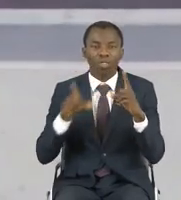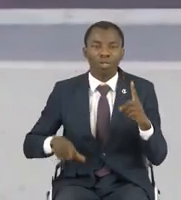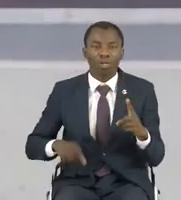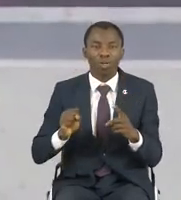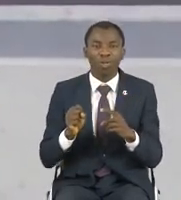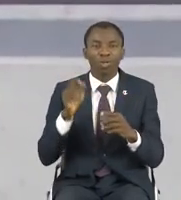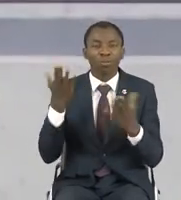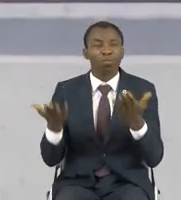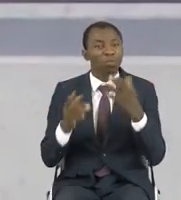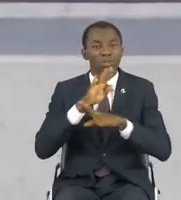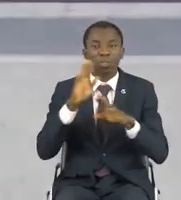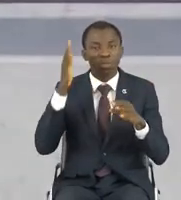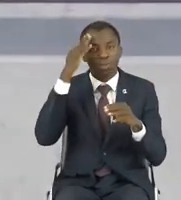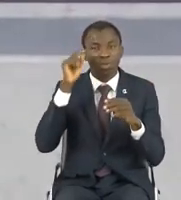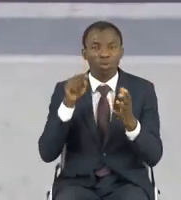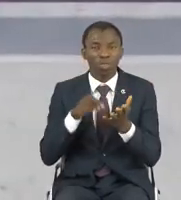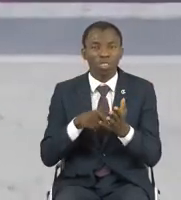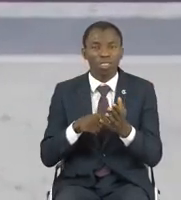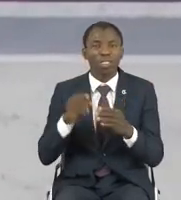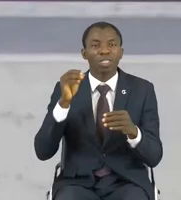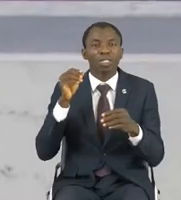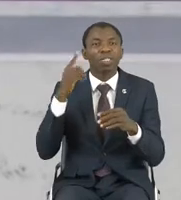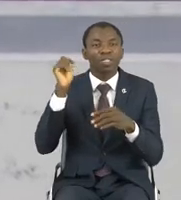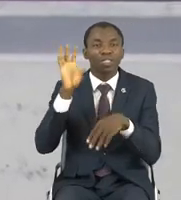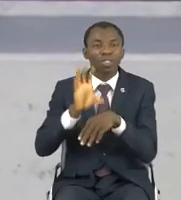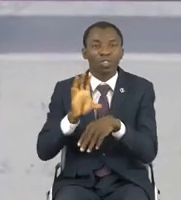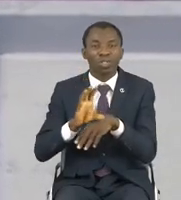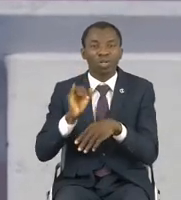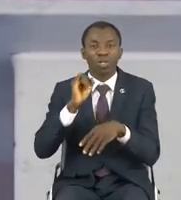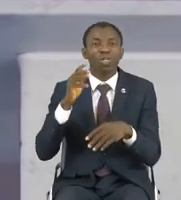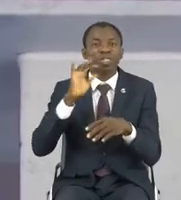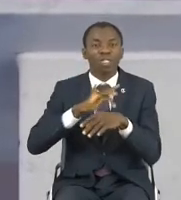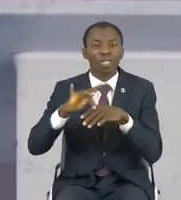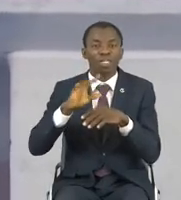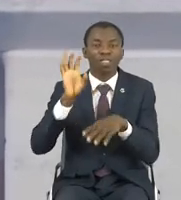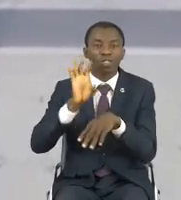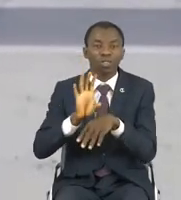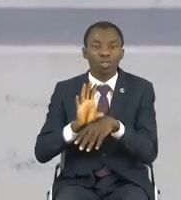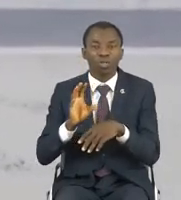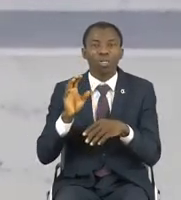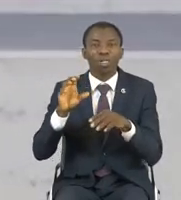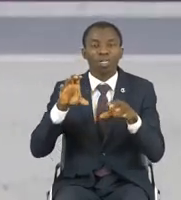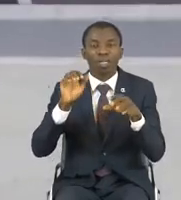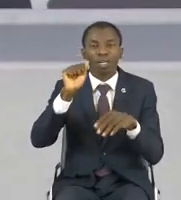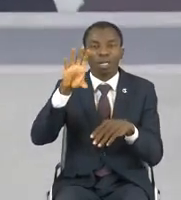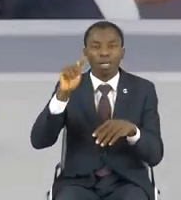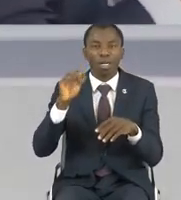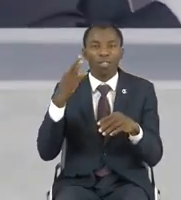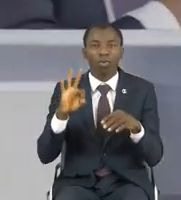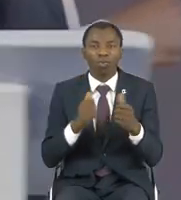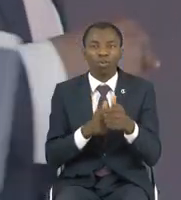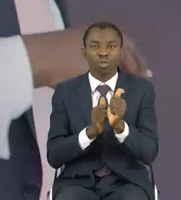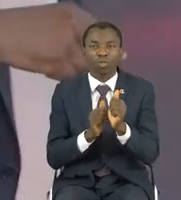never done this, so they're open. The church, the early church, Acts of the Apostles, on the day